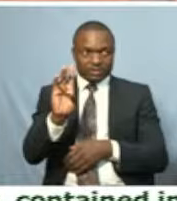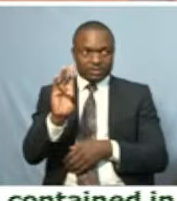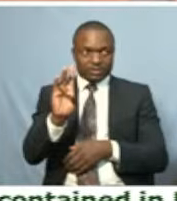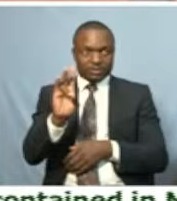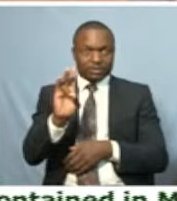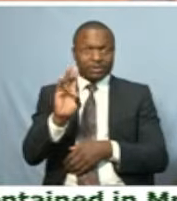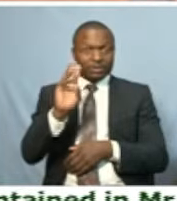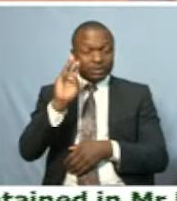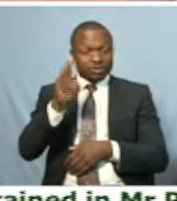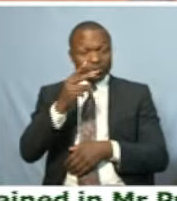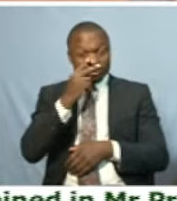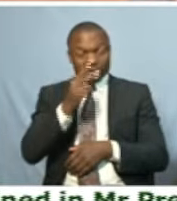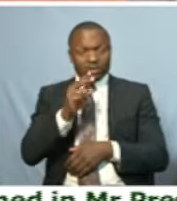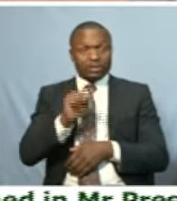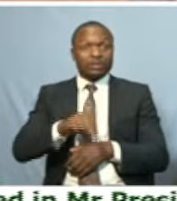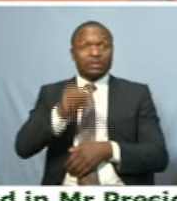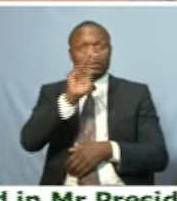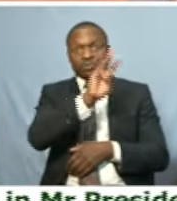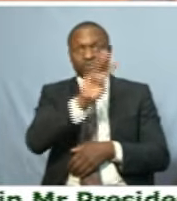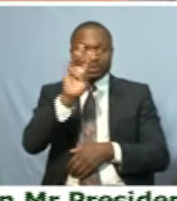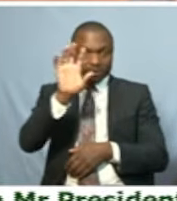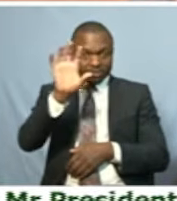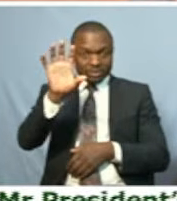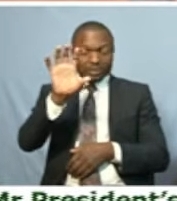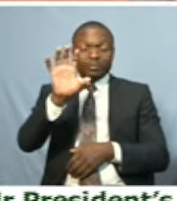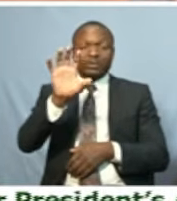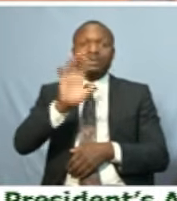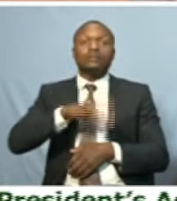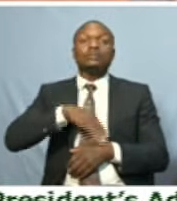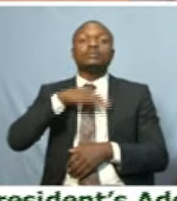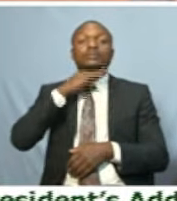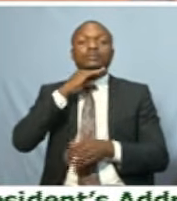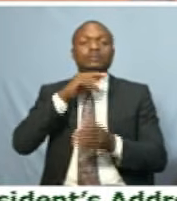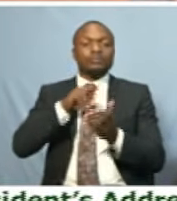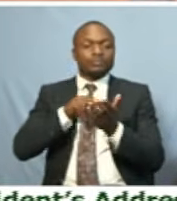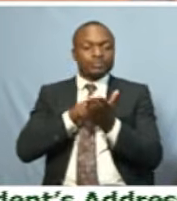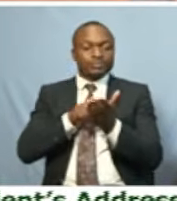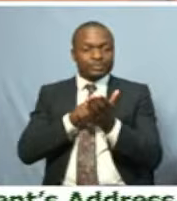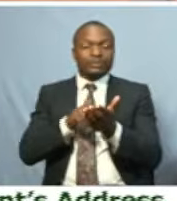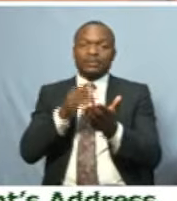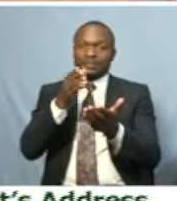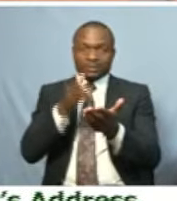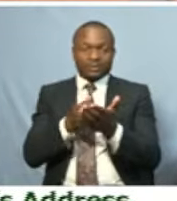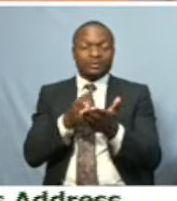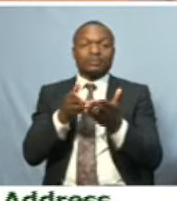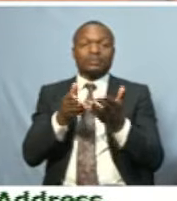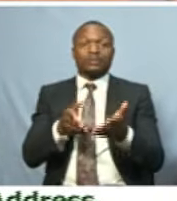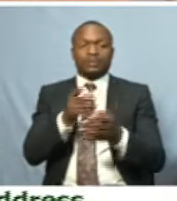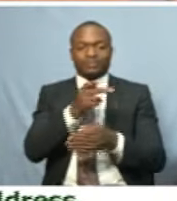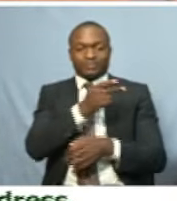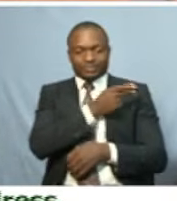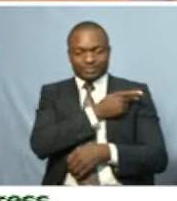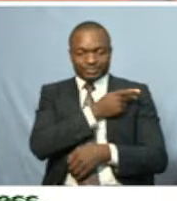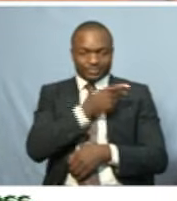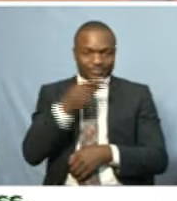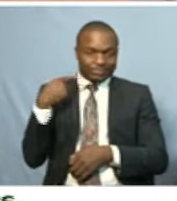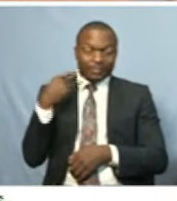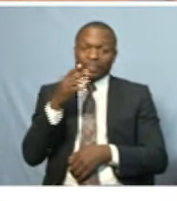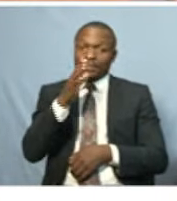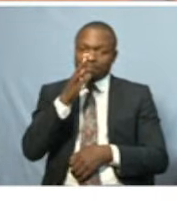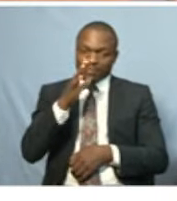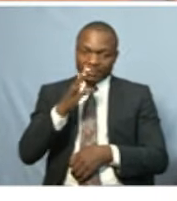will see Northwestern Province being adequately represented in this August House.